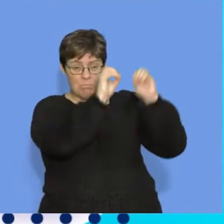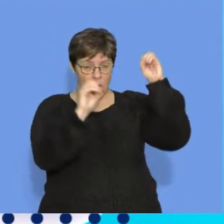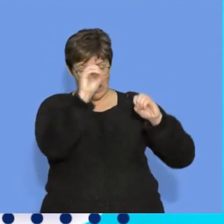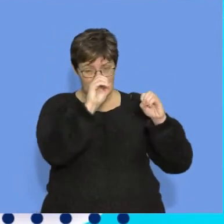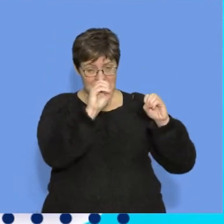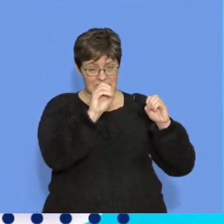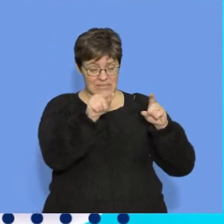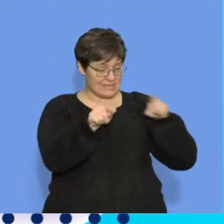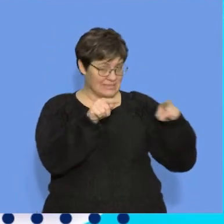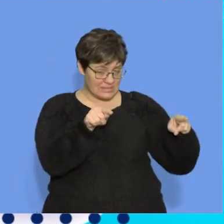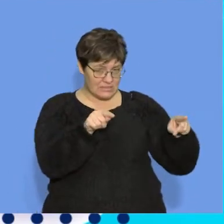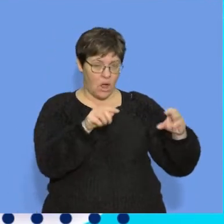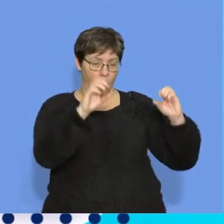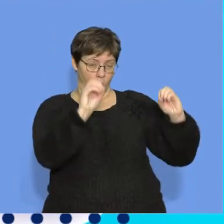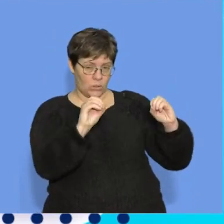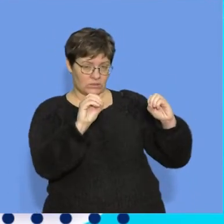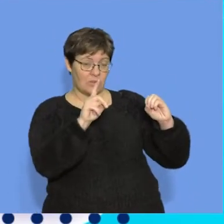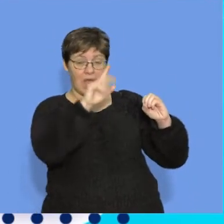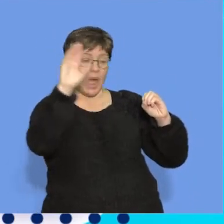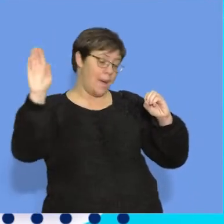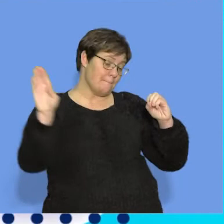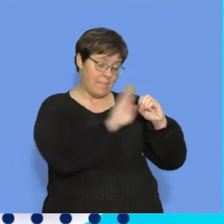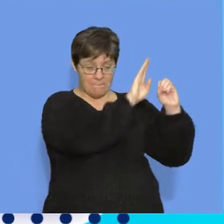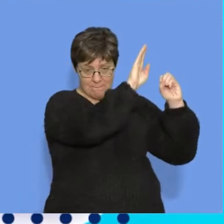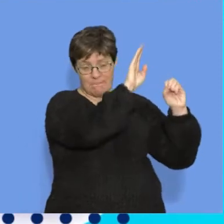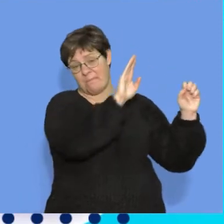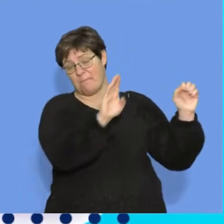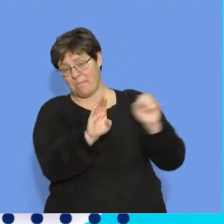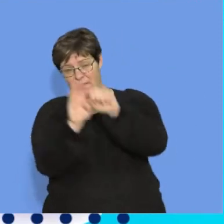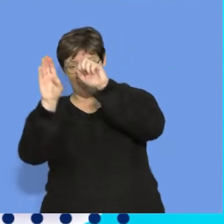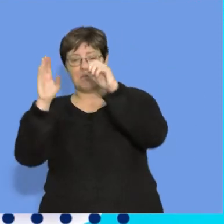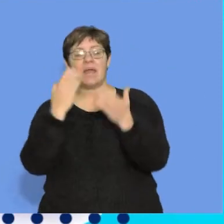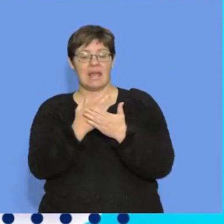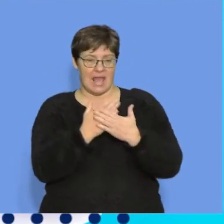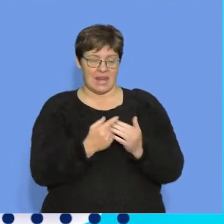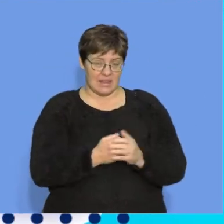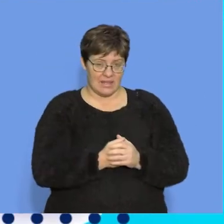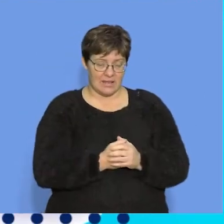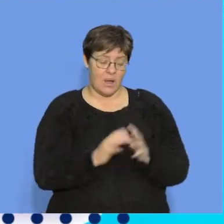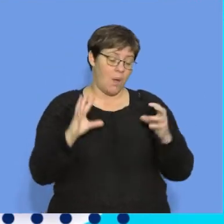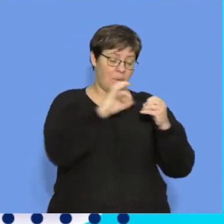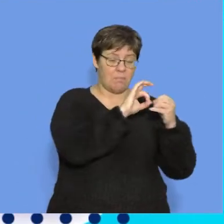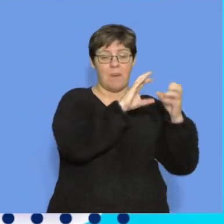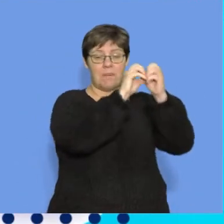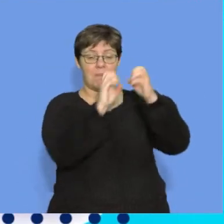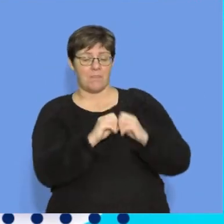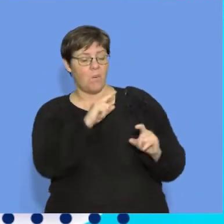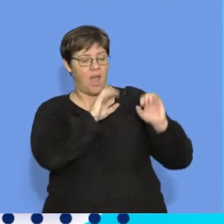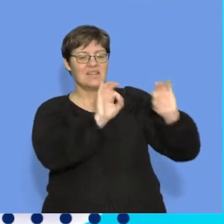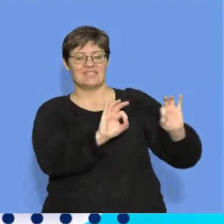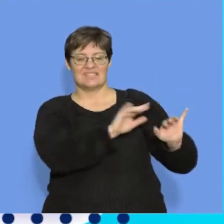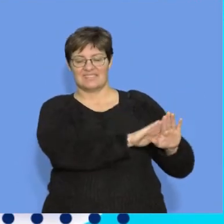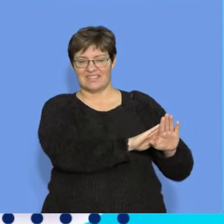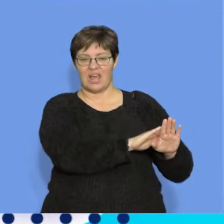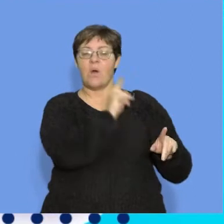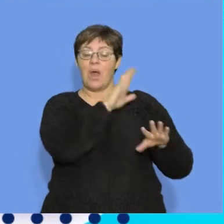in place so that passing them by, other things can latch on. So it creates a